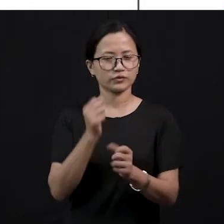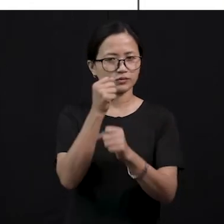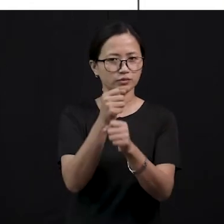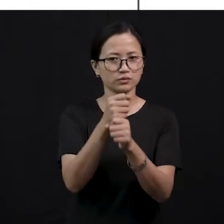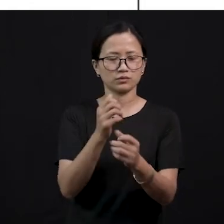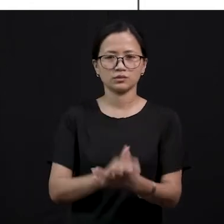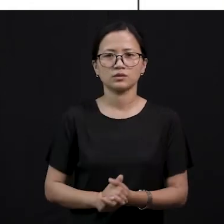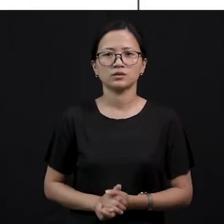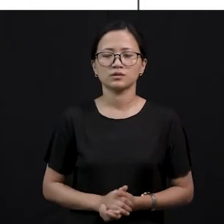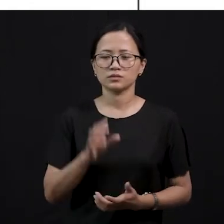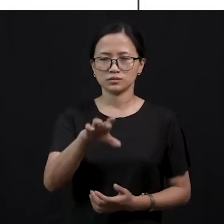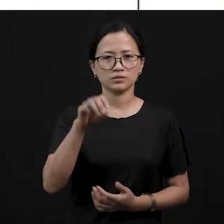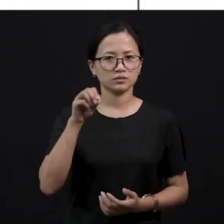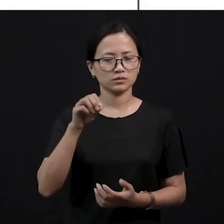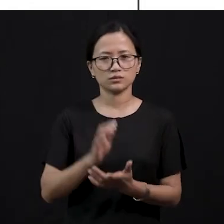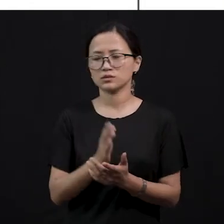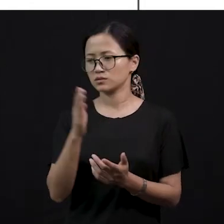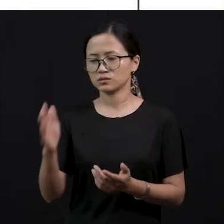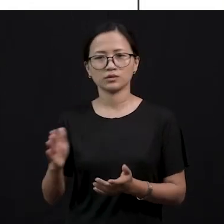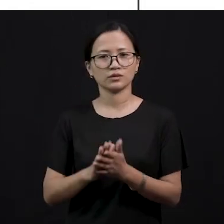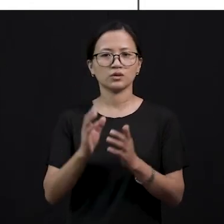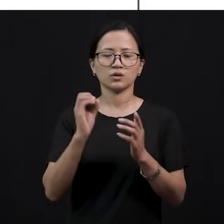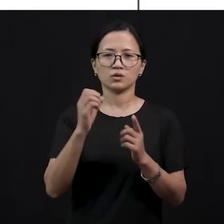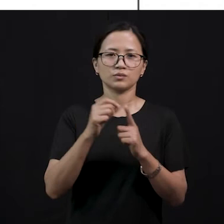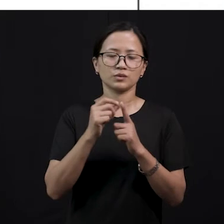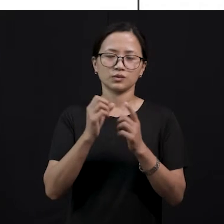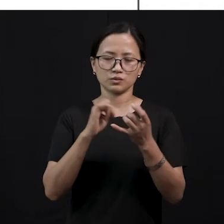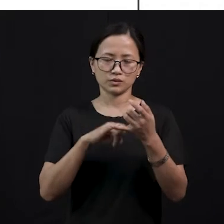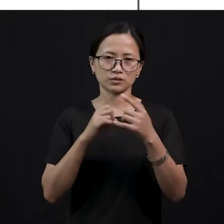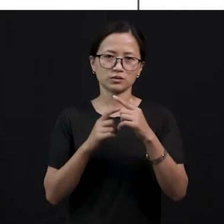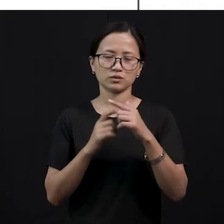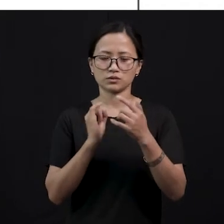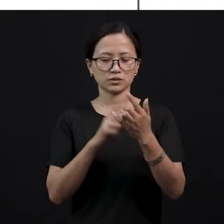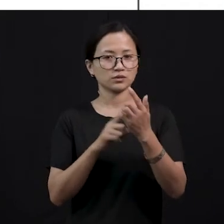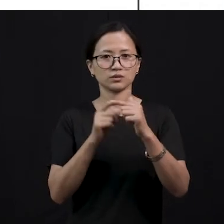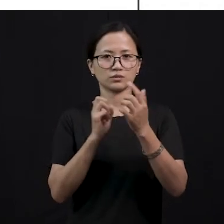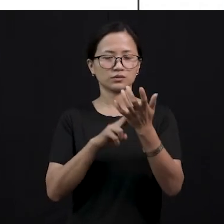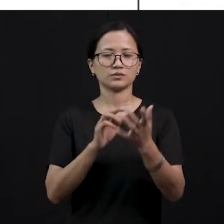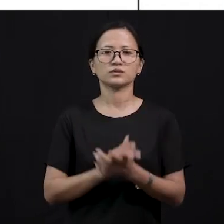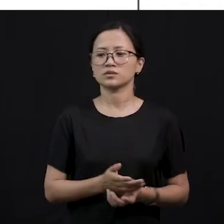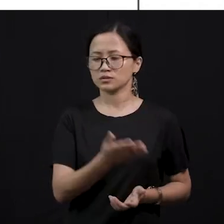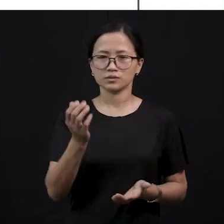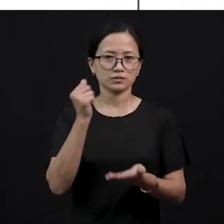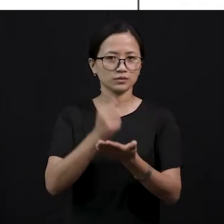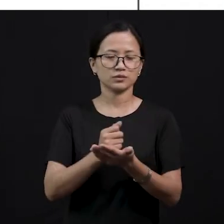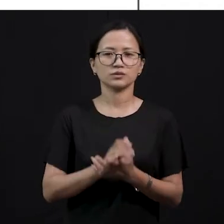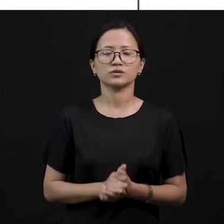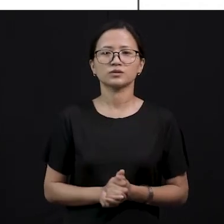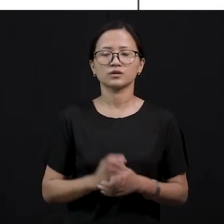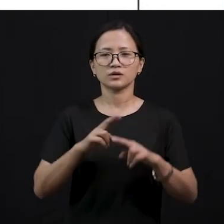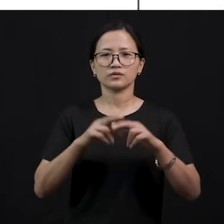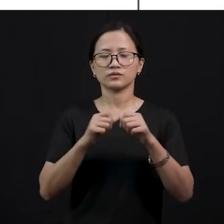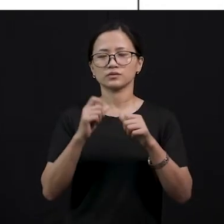they are not even taking the side of the opposition. Whatever they feel is the right, that should be their objective.